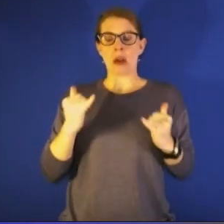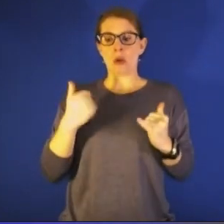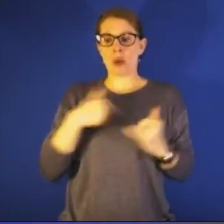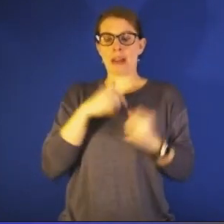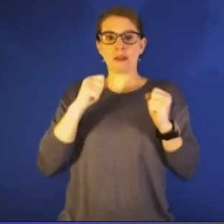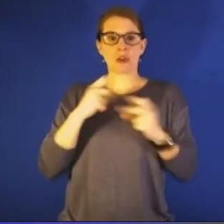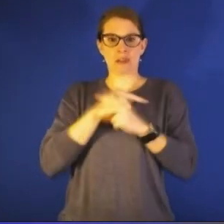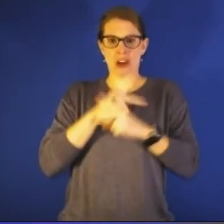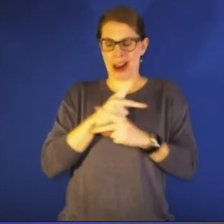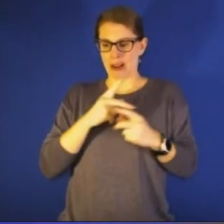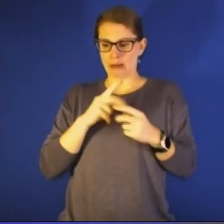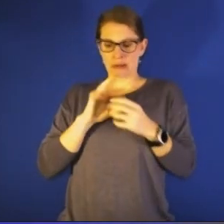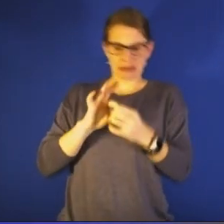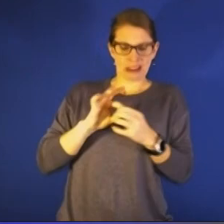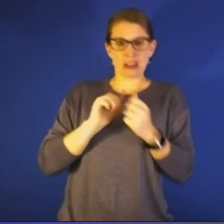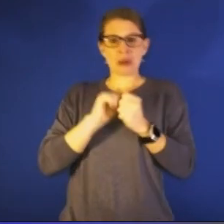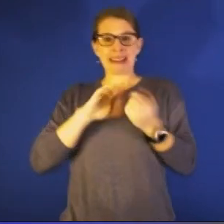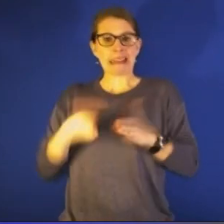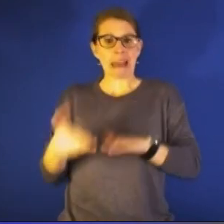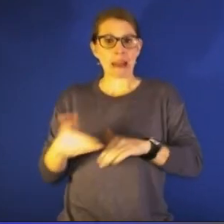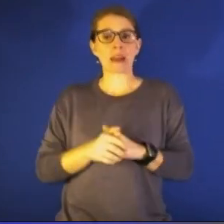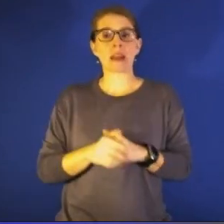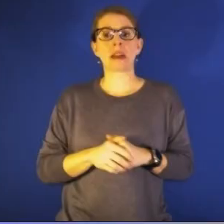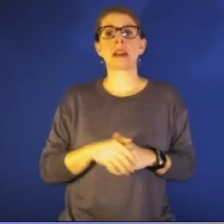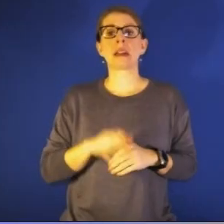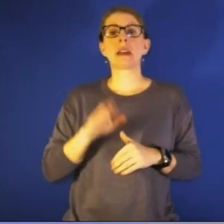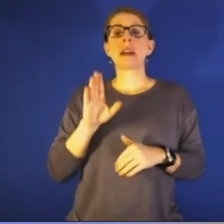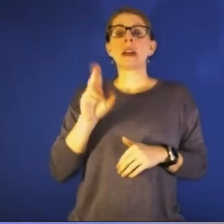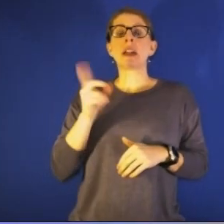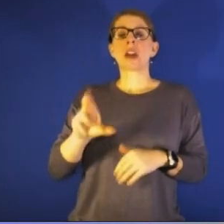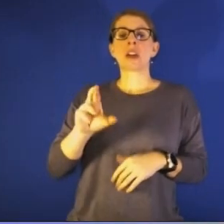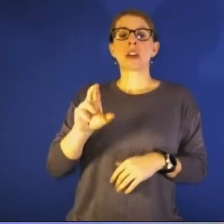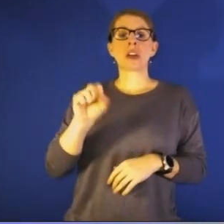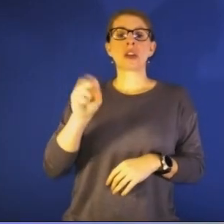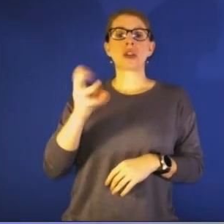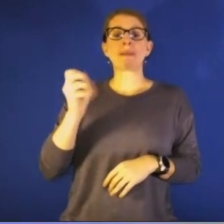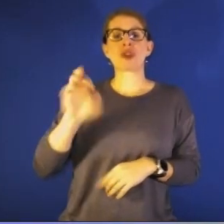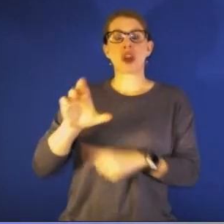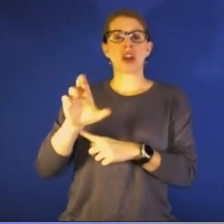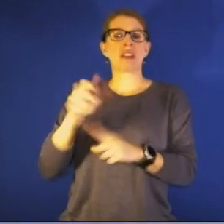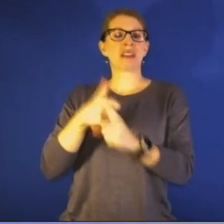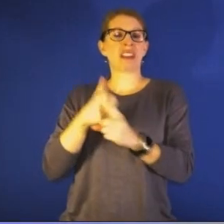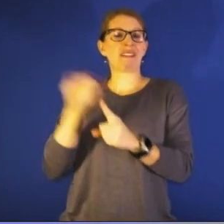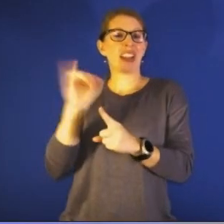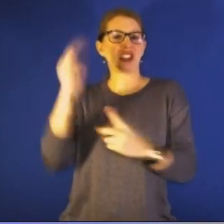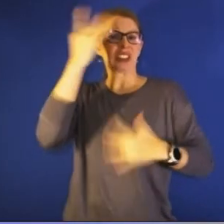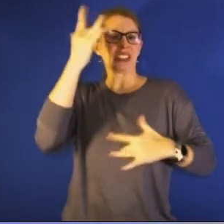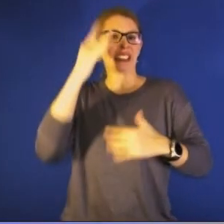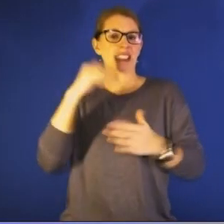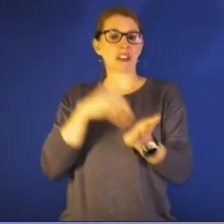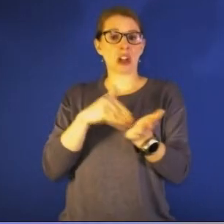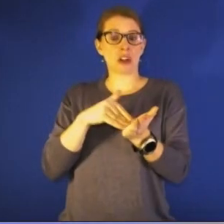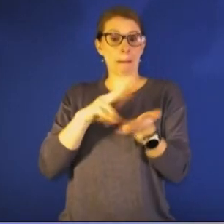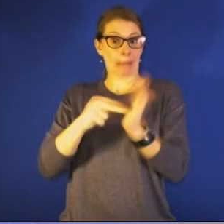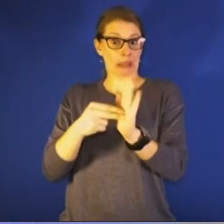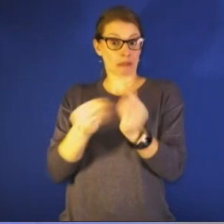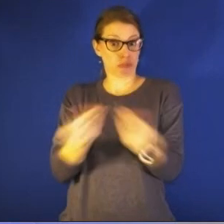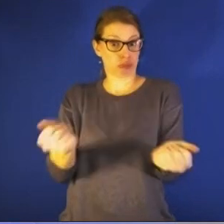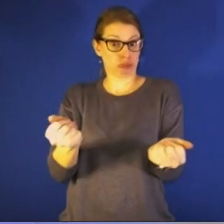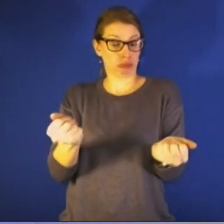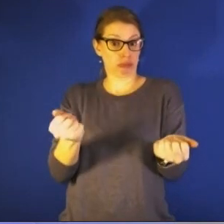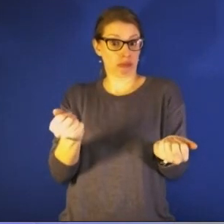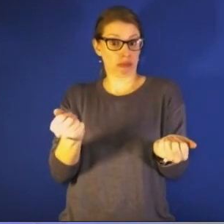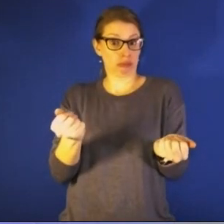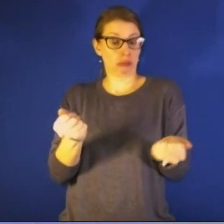ask Dr. Jen Schrimsher, who's one of the infectious disease docs here along with Doc Hawk, if she has any other thoughts. Jen, are we out of the woods?